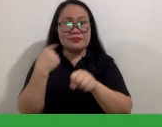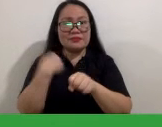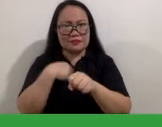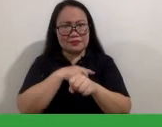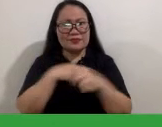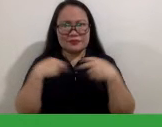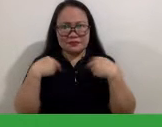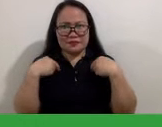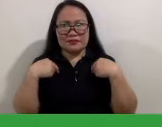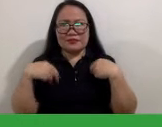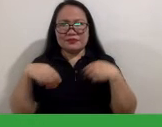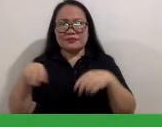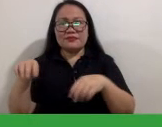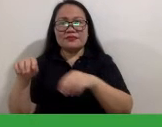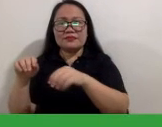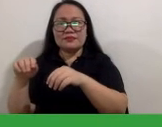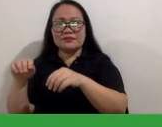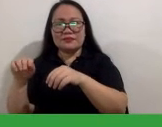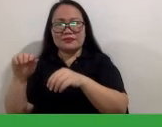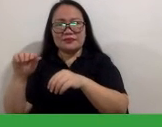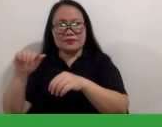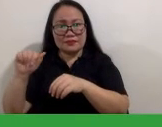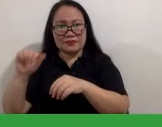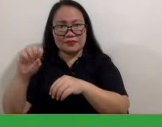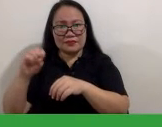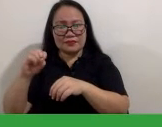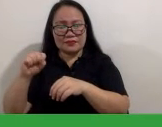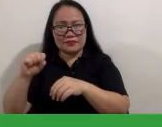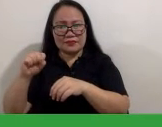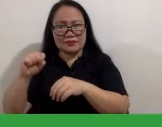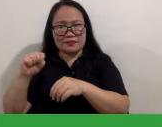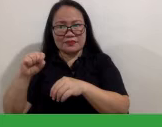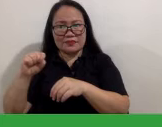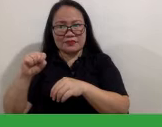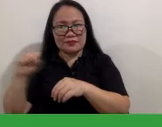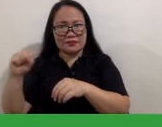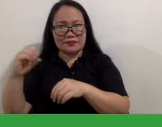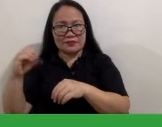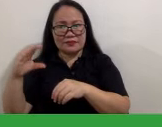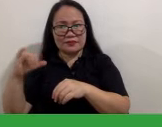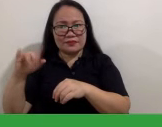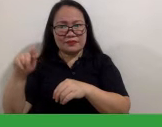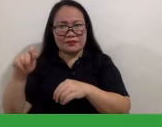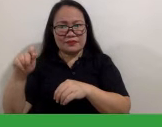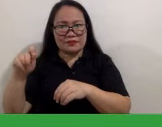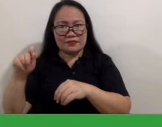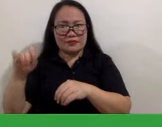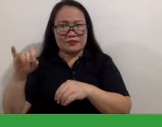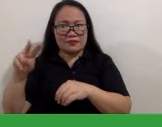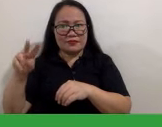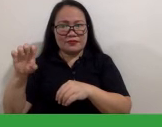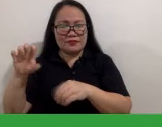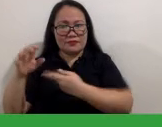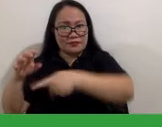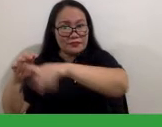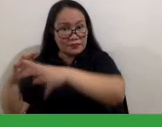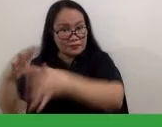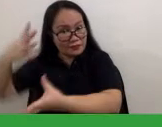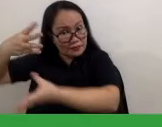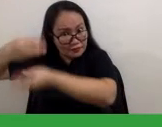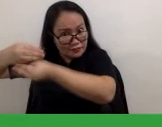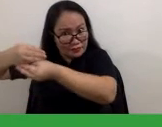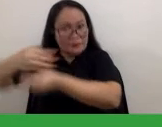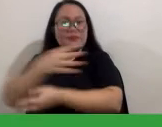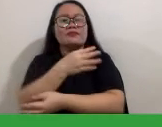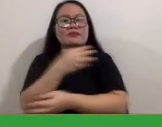we have associative property of addition. So, be specific. And